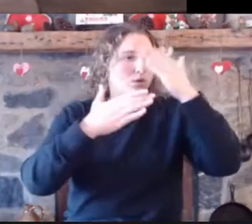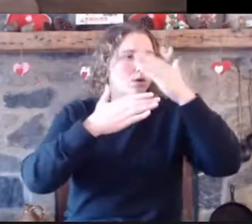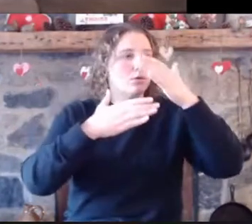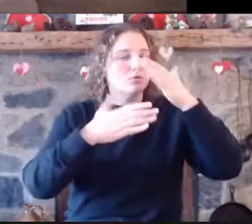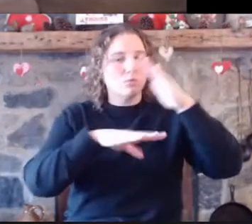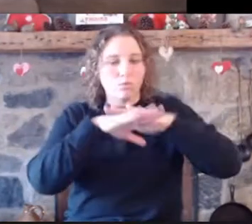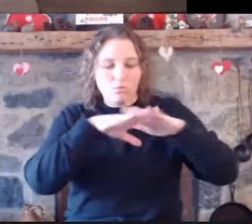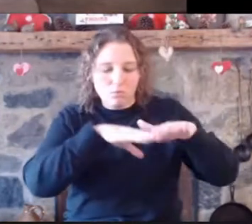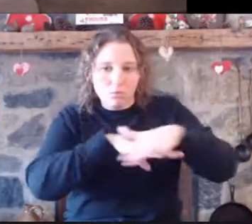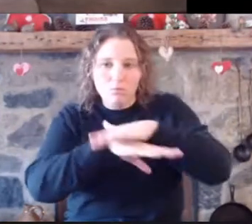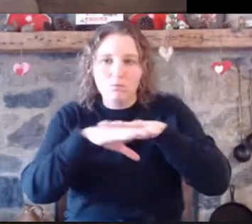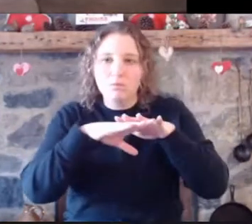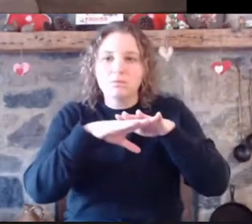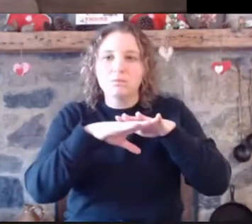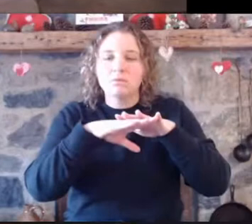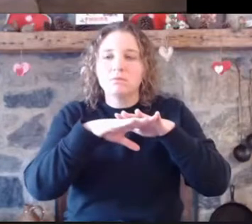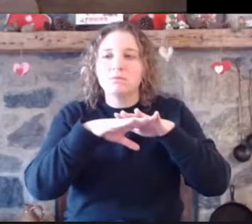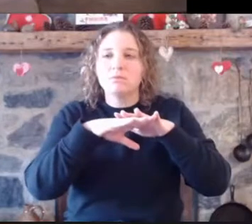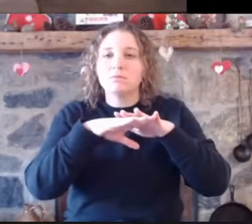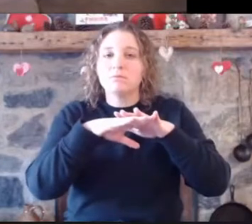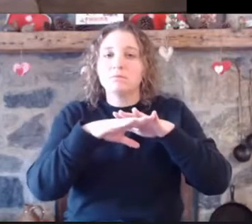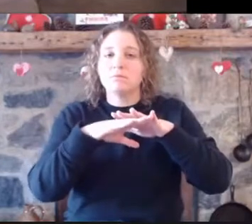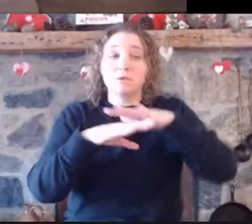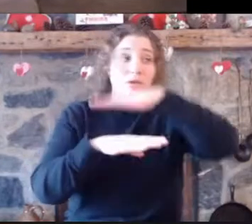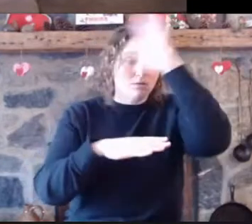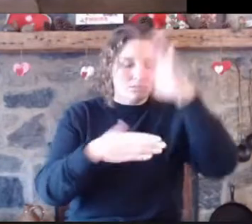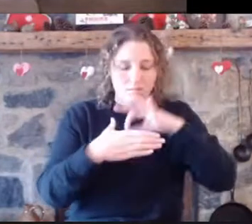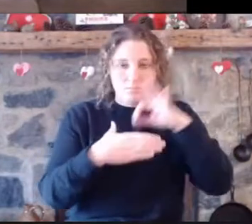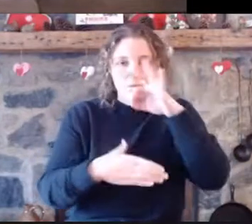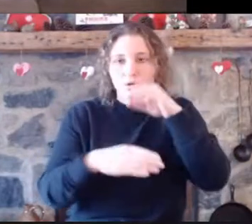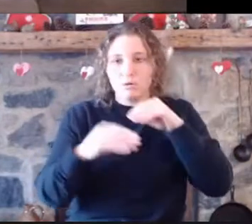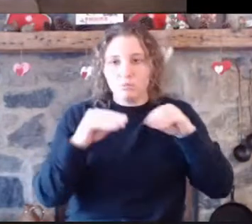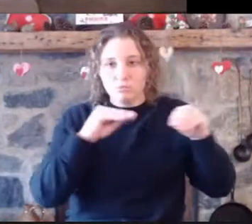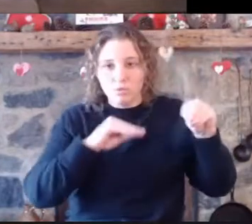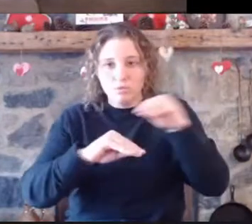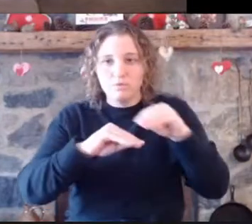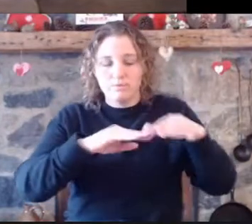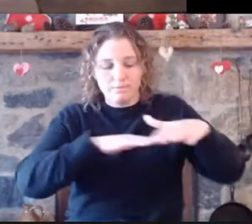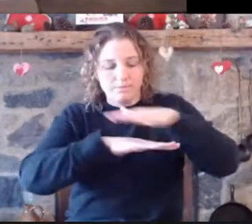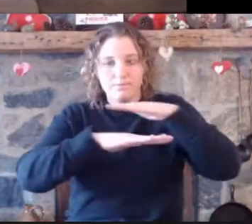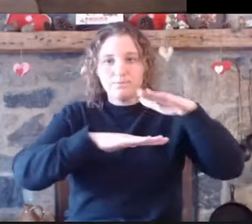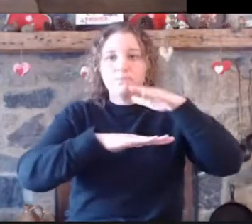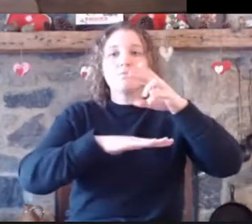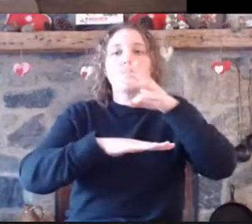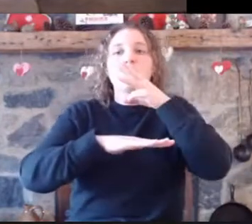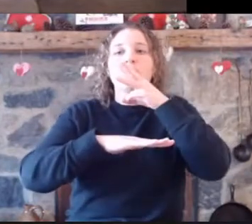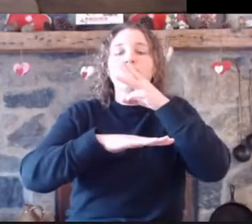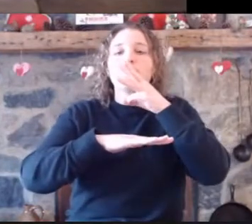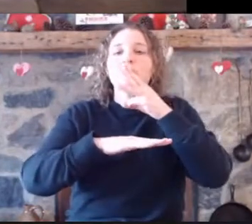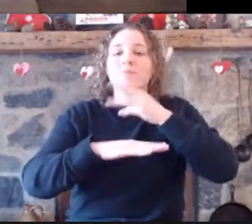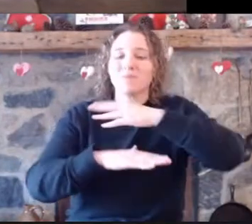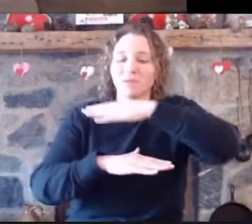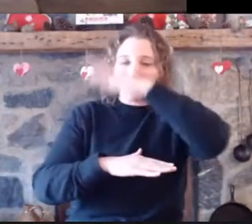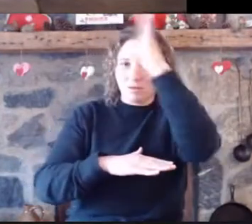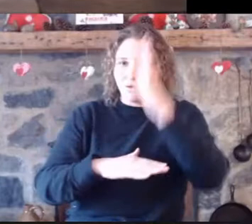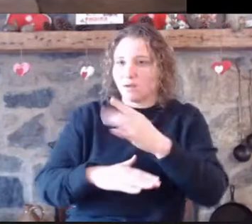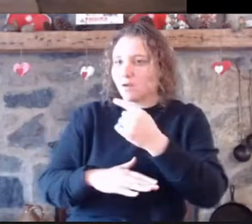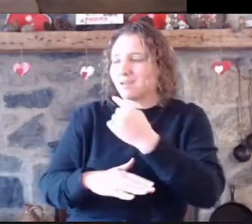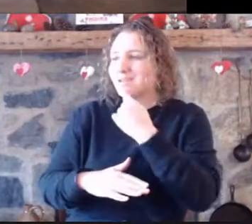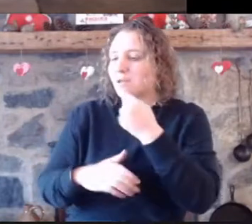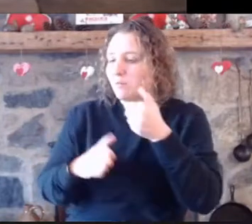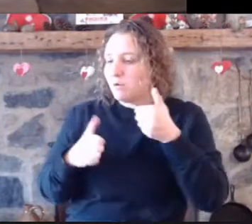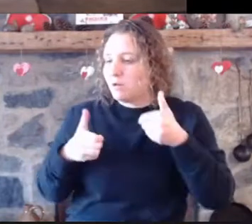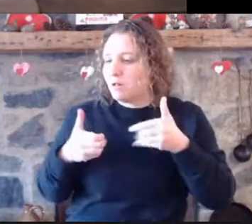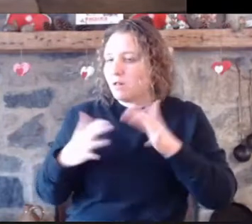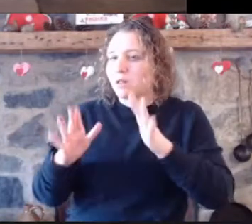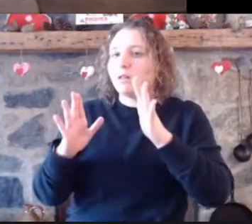the face of the deep, and the Spirit of God moved upon the face of the waters. And God said, "Let there be